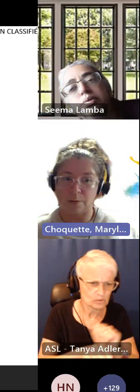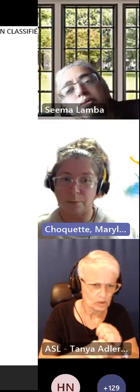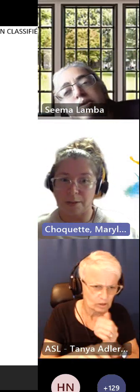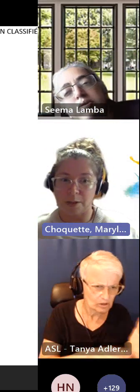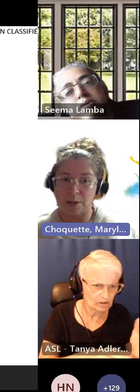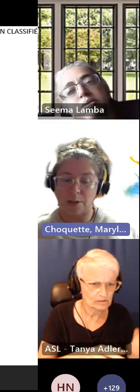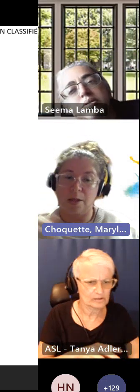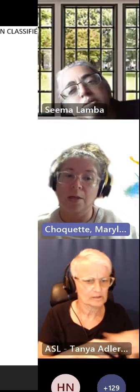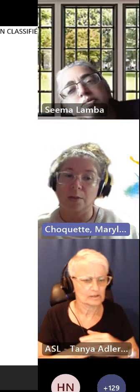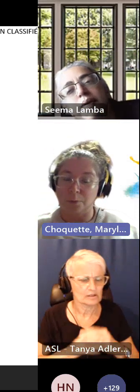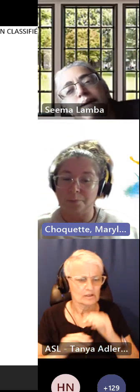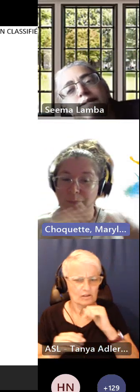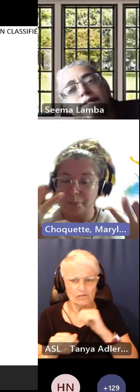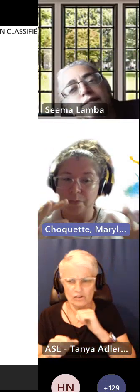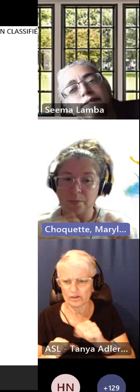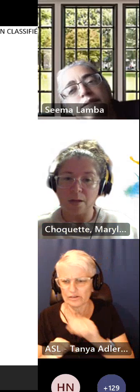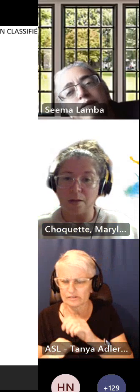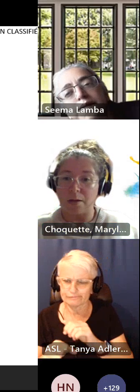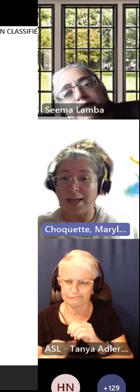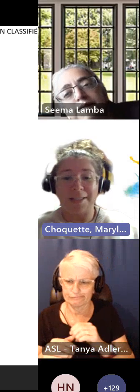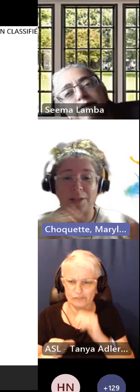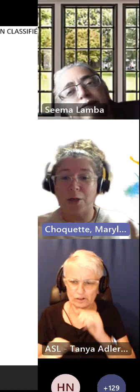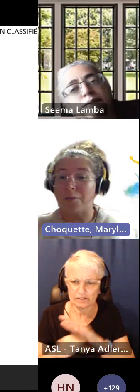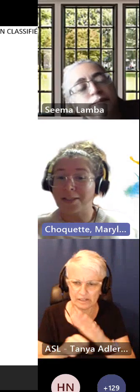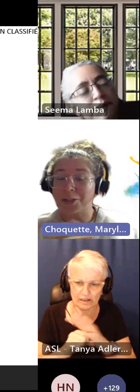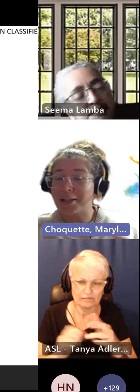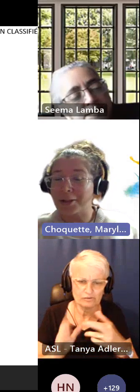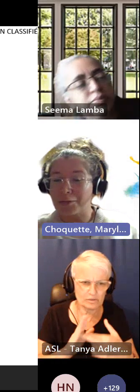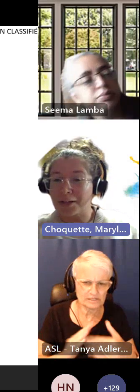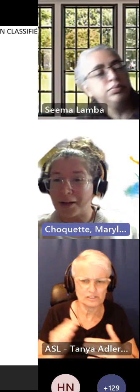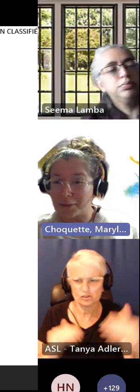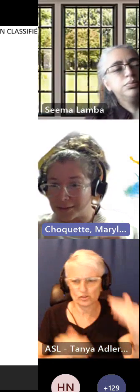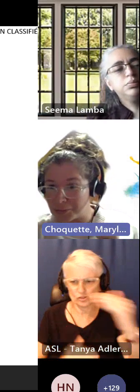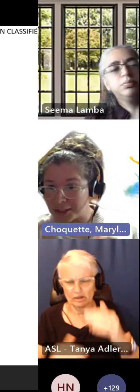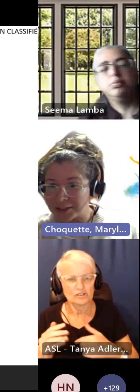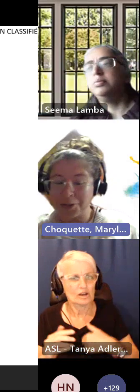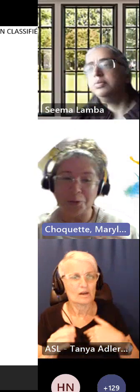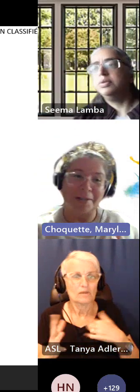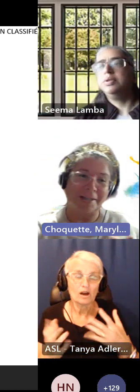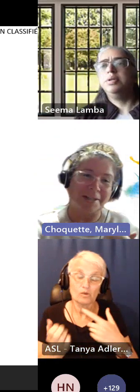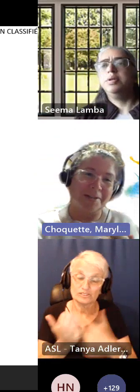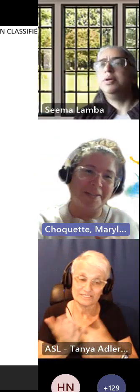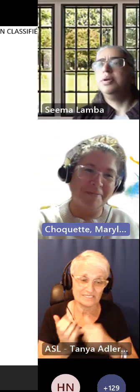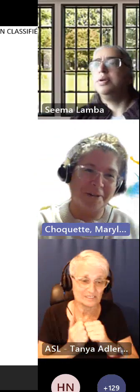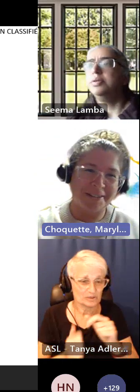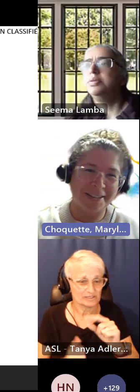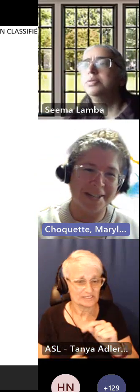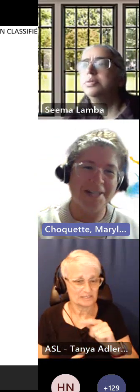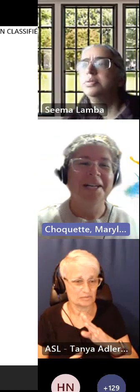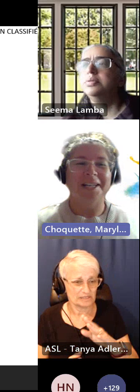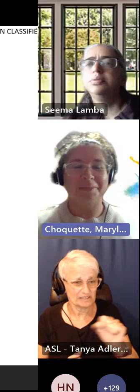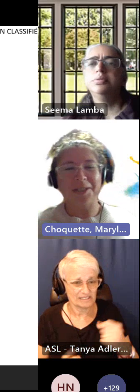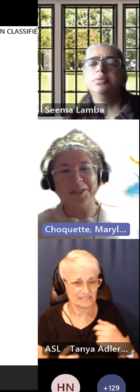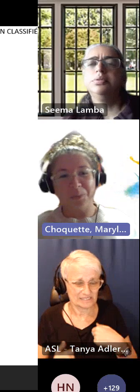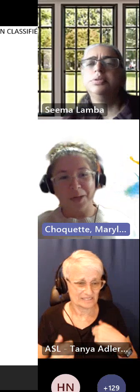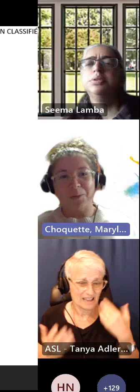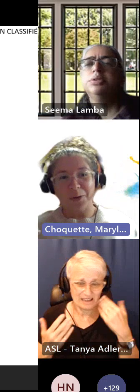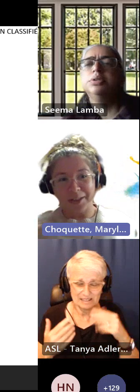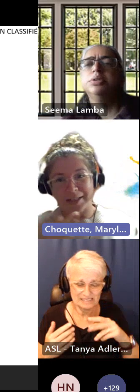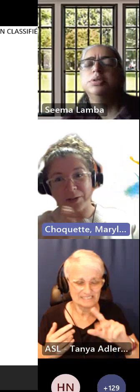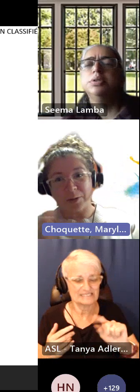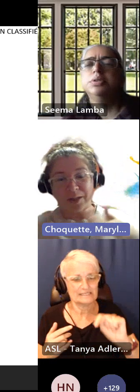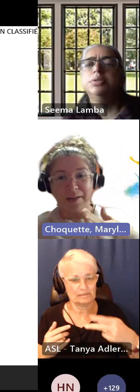of underrepresentation. So it's a conversation I'd love to have with TBS. I don't know that any of them are on the line,